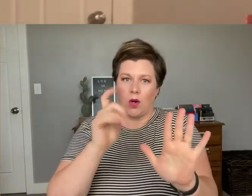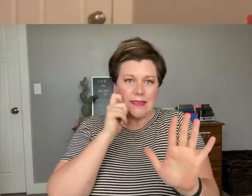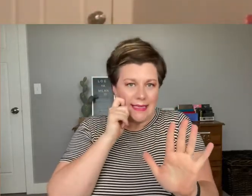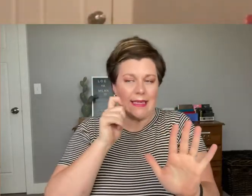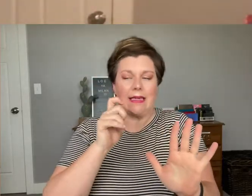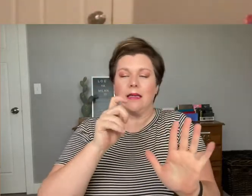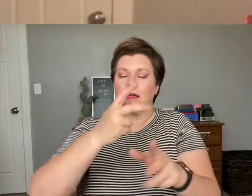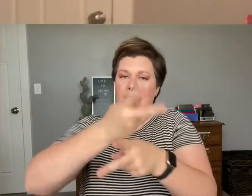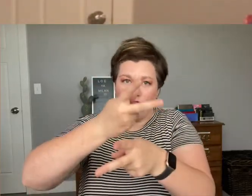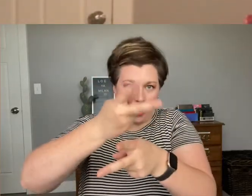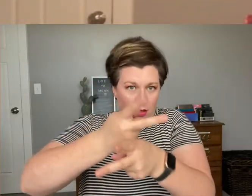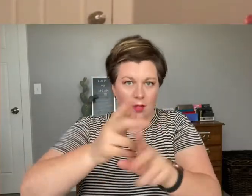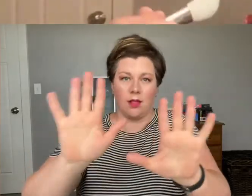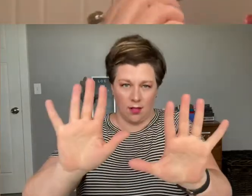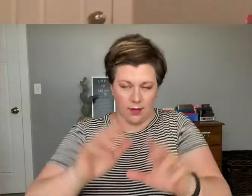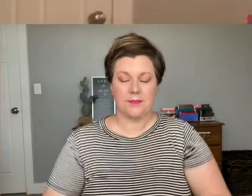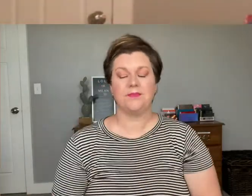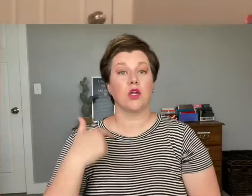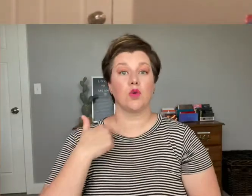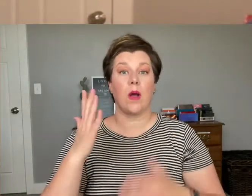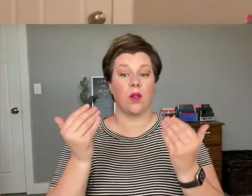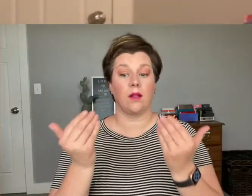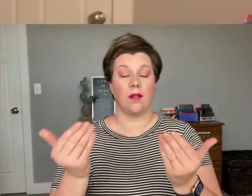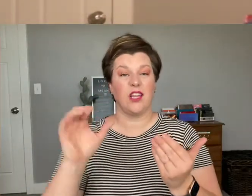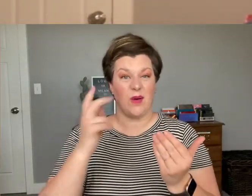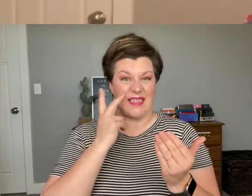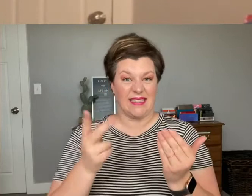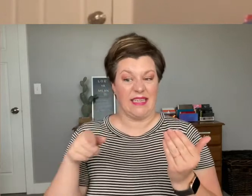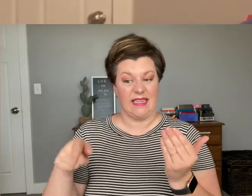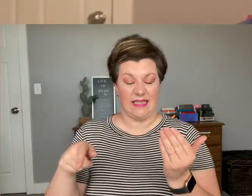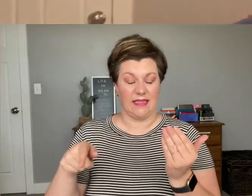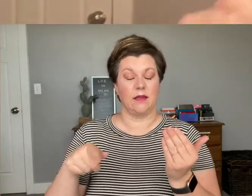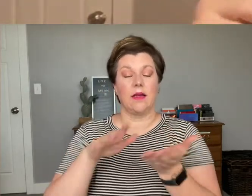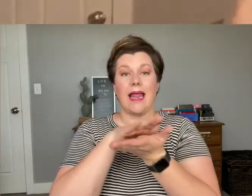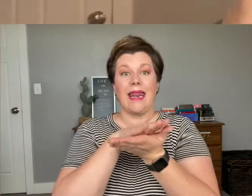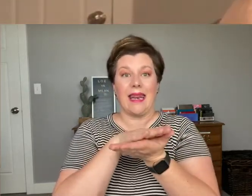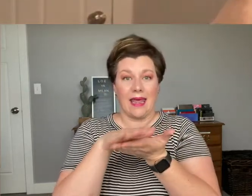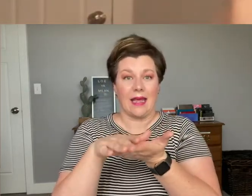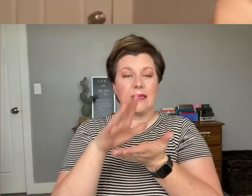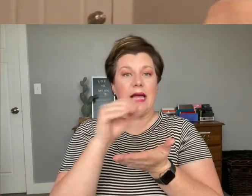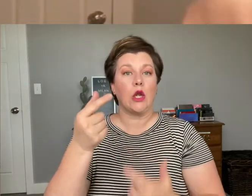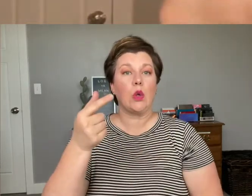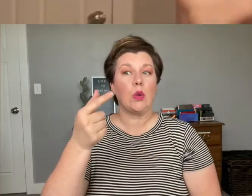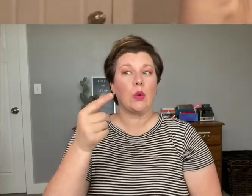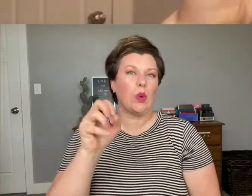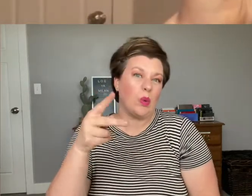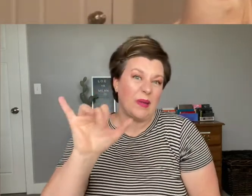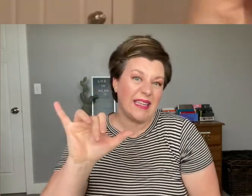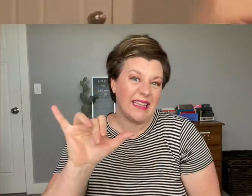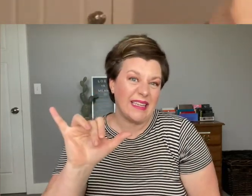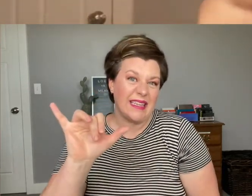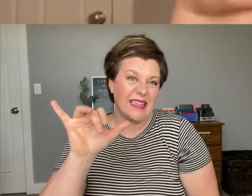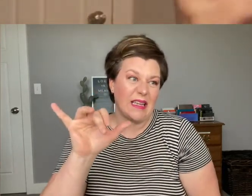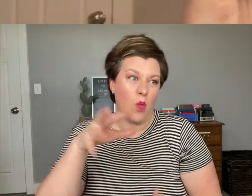with caution with your own face, okay? So I am gonna go in, and you can see that this